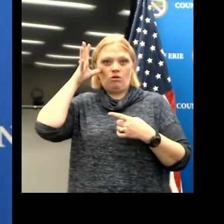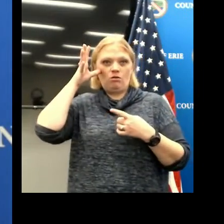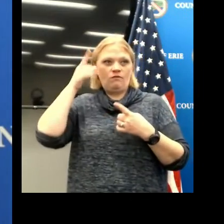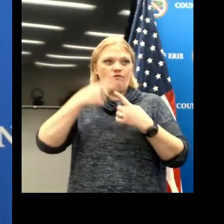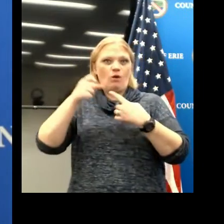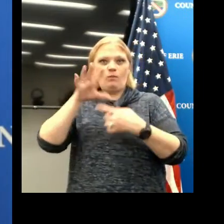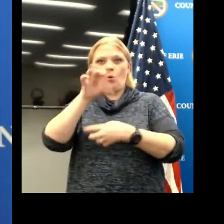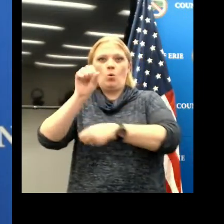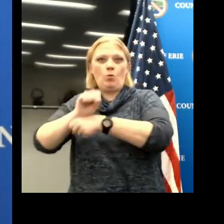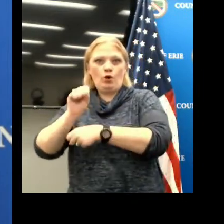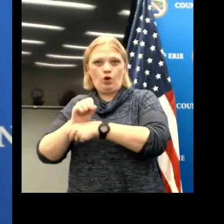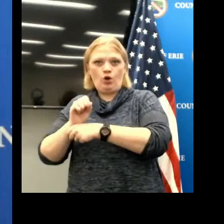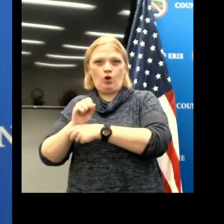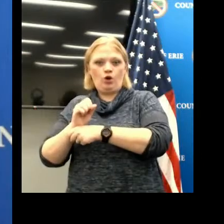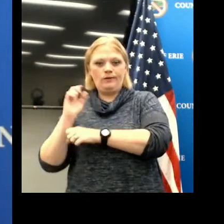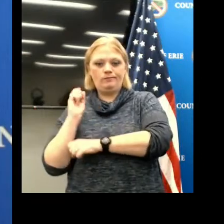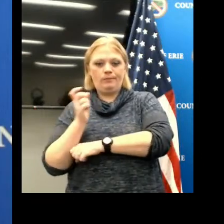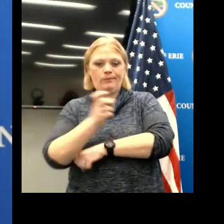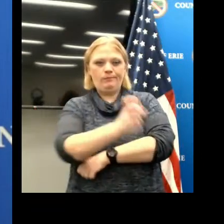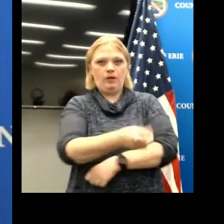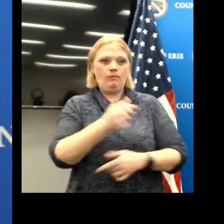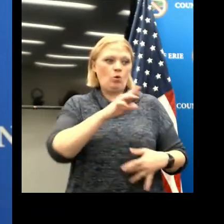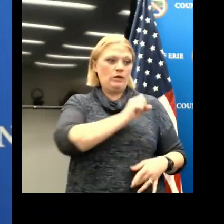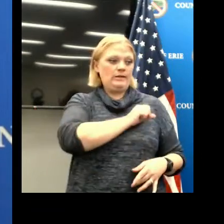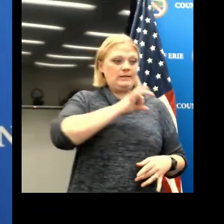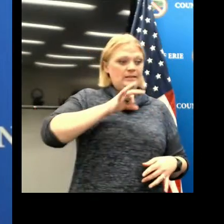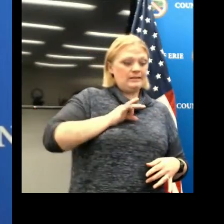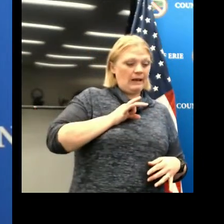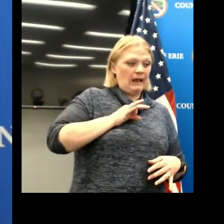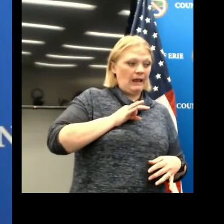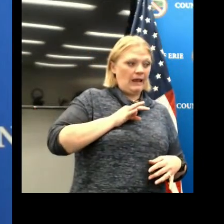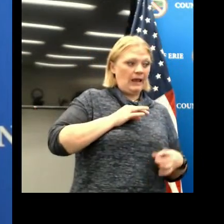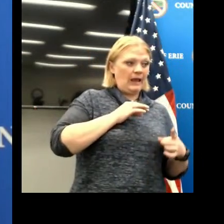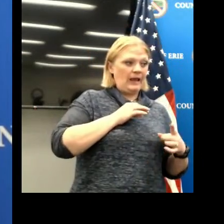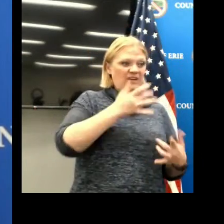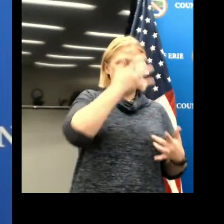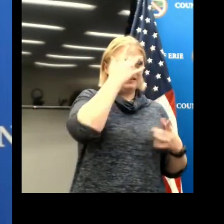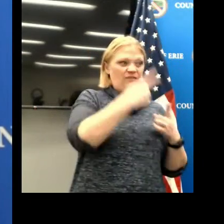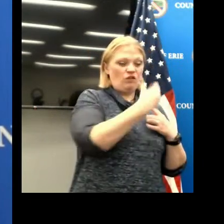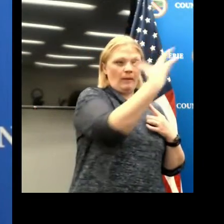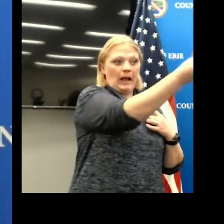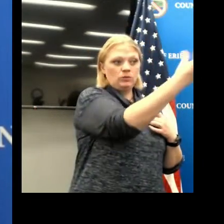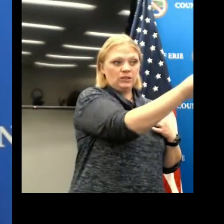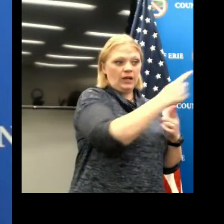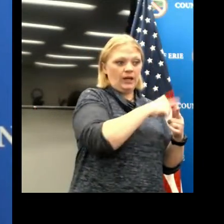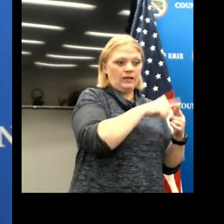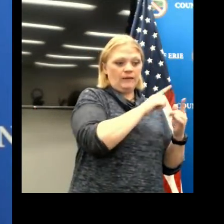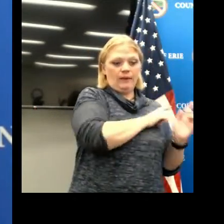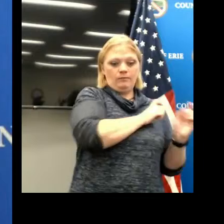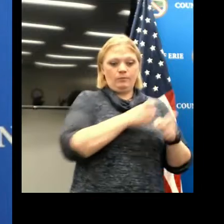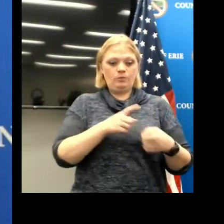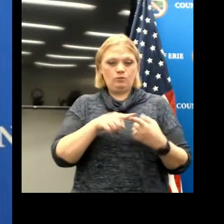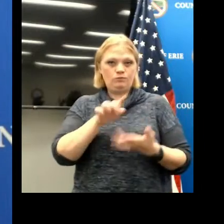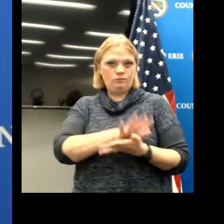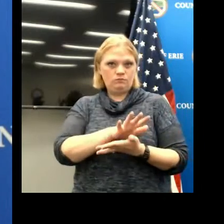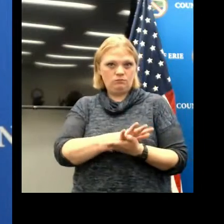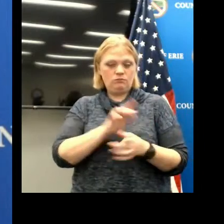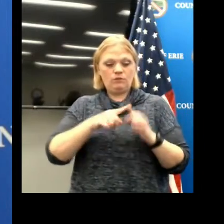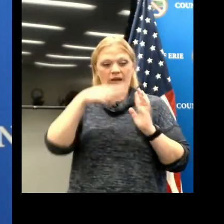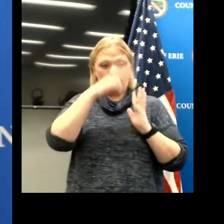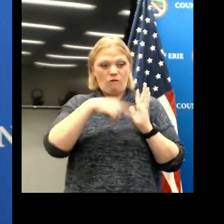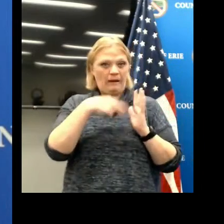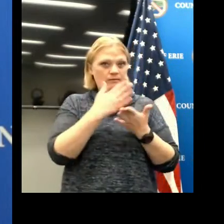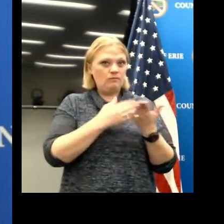coworker, or an employee of a school caught it from someone outside the school district. But I do know, having read some of the recent reports,